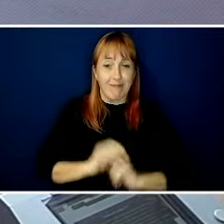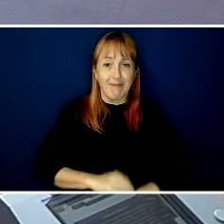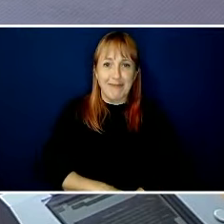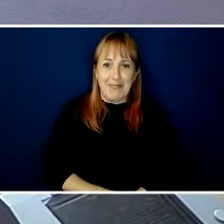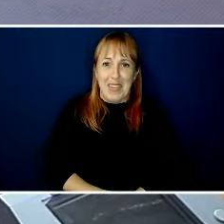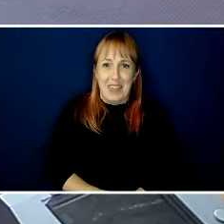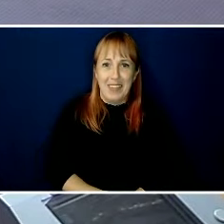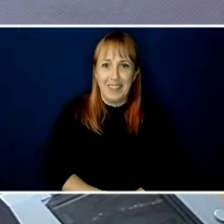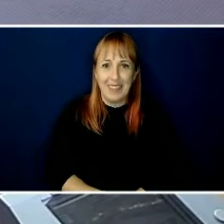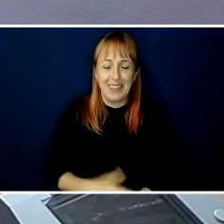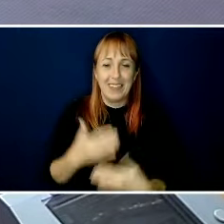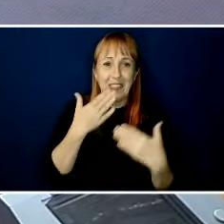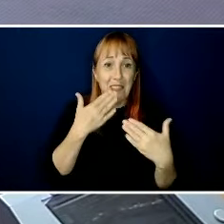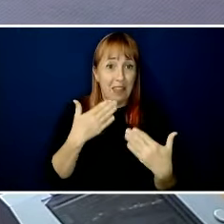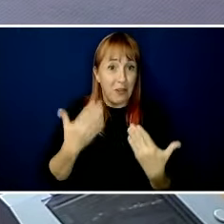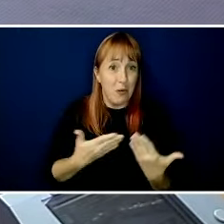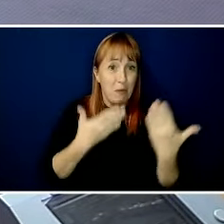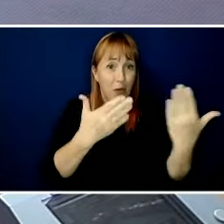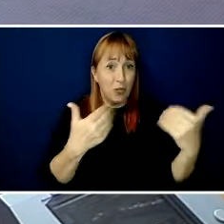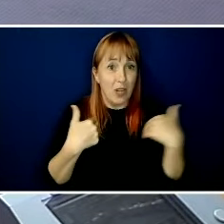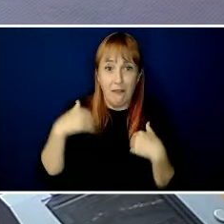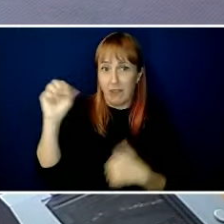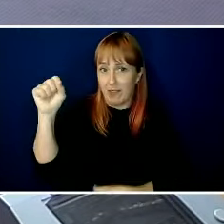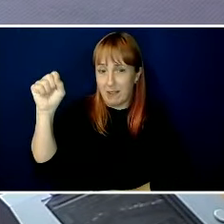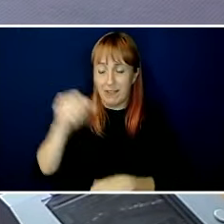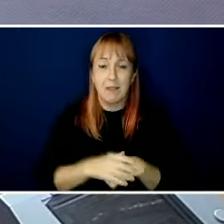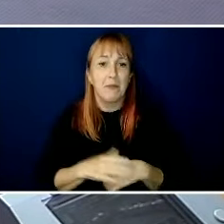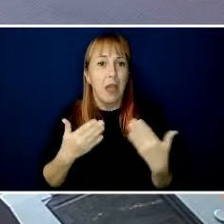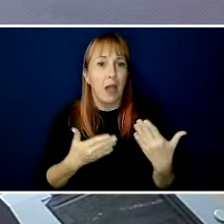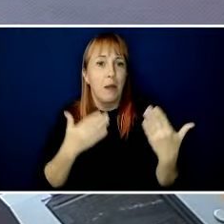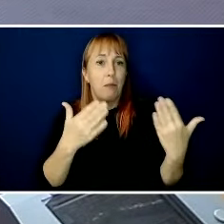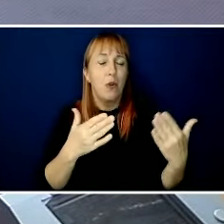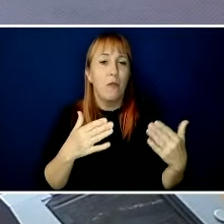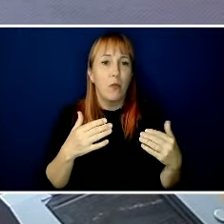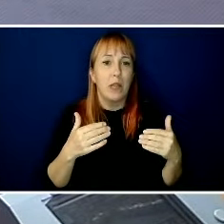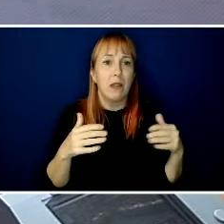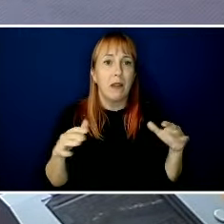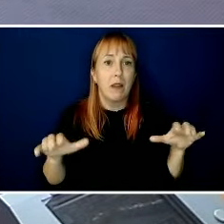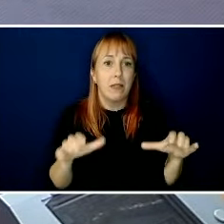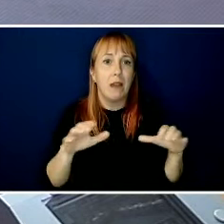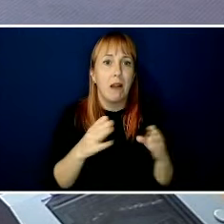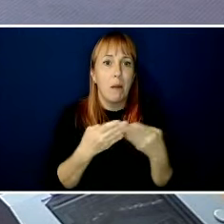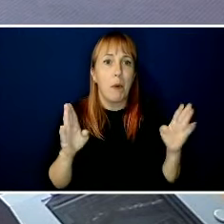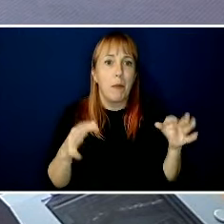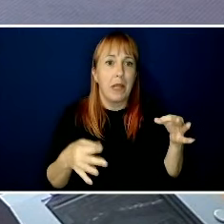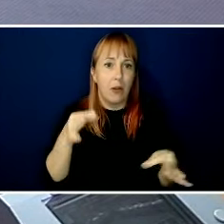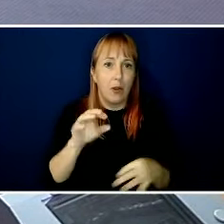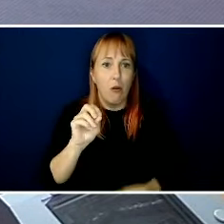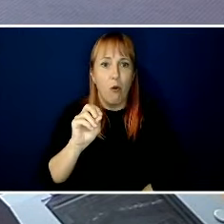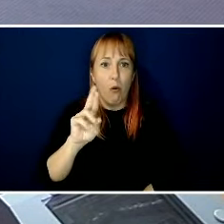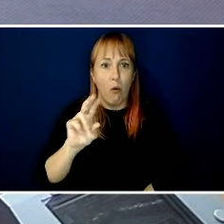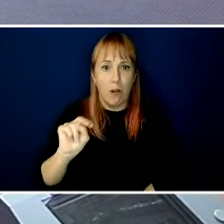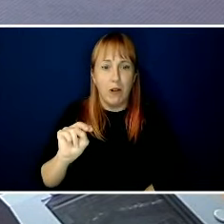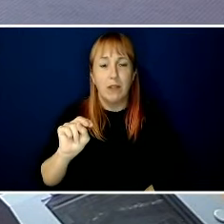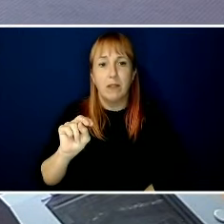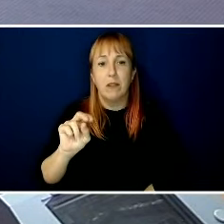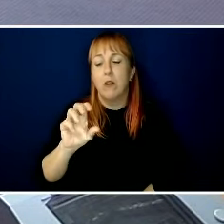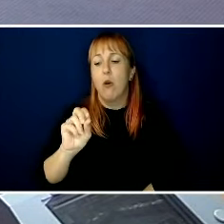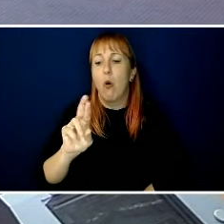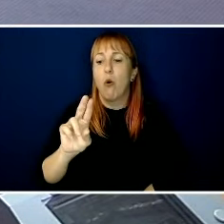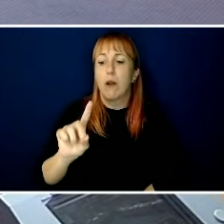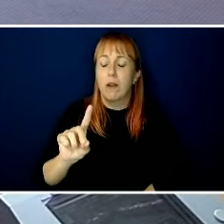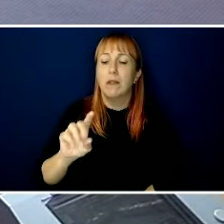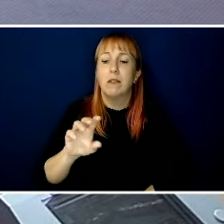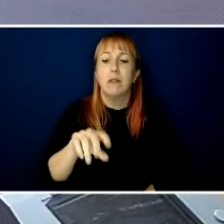Thank you, Counselor. Do you have a motion? Yes. I move that we conduct a public hearing on Ordinance Bill number 7-23 for the purpose of amending